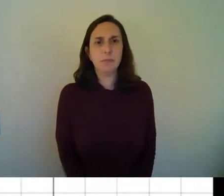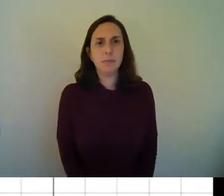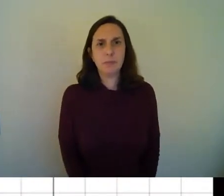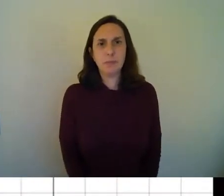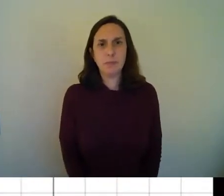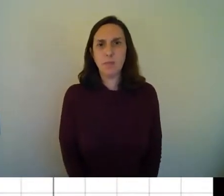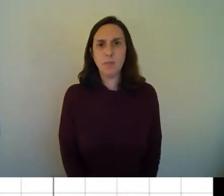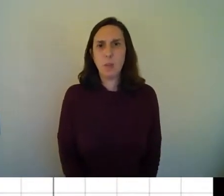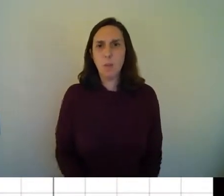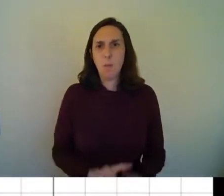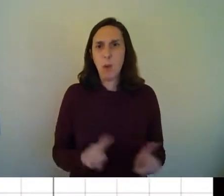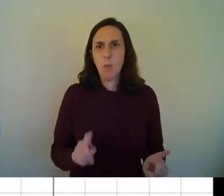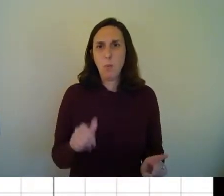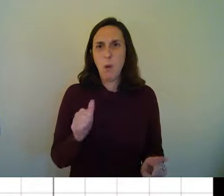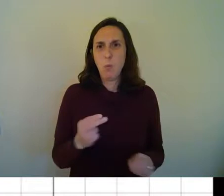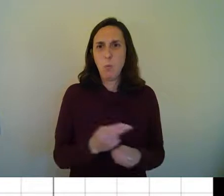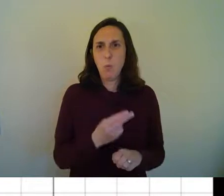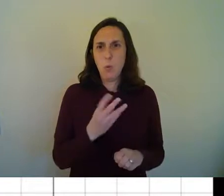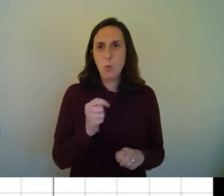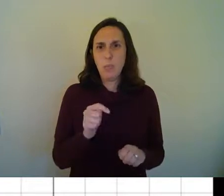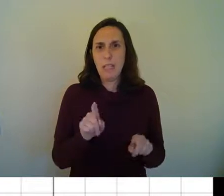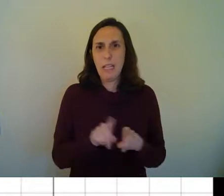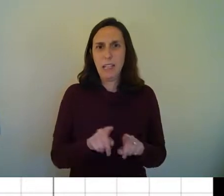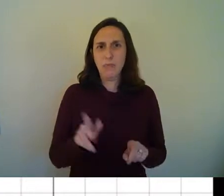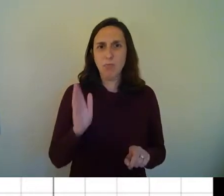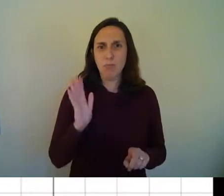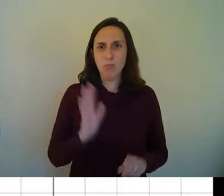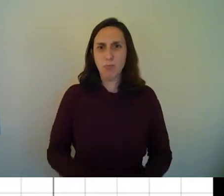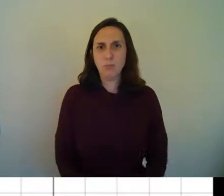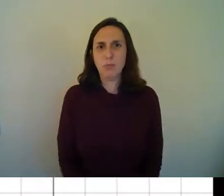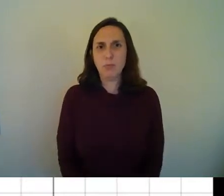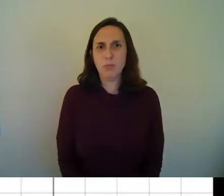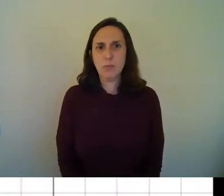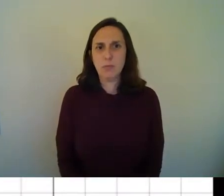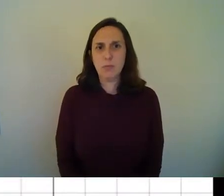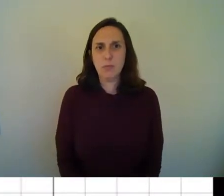but we won't use it like we did.